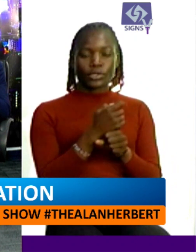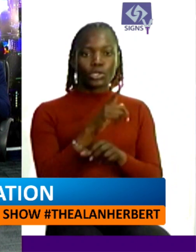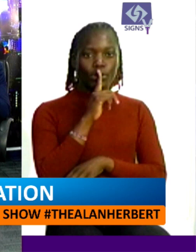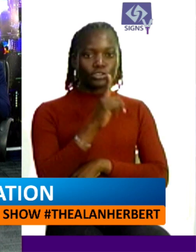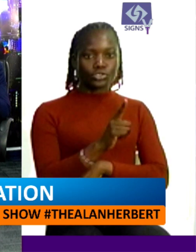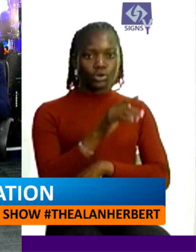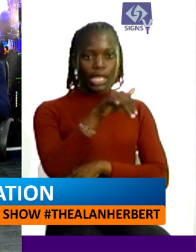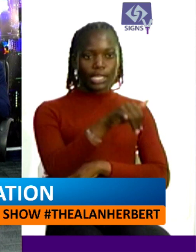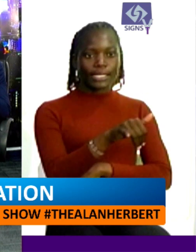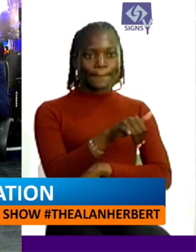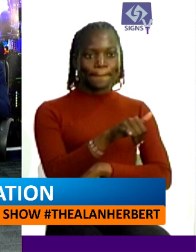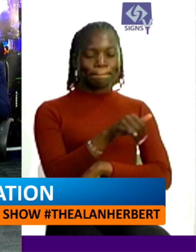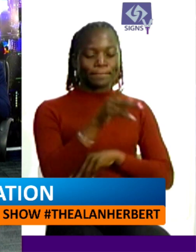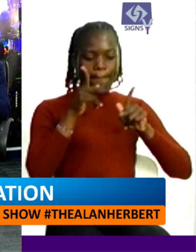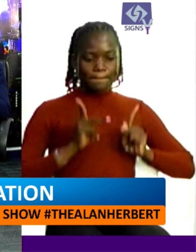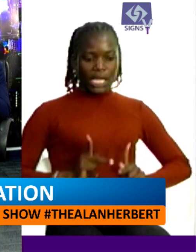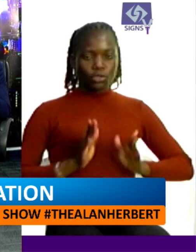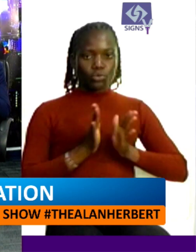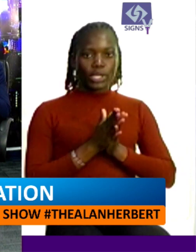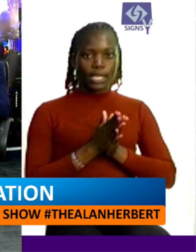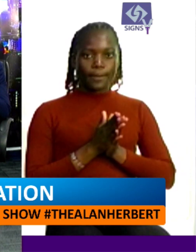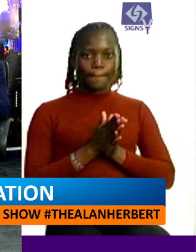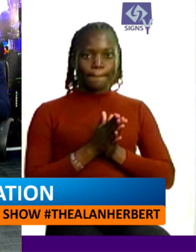ensuring that persons with